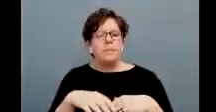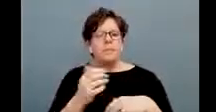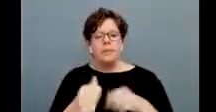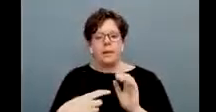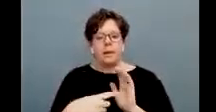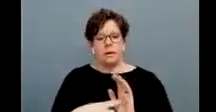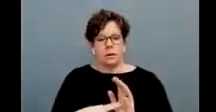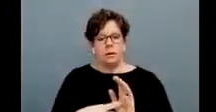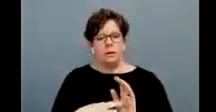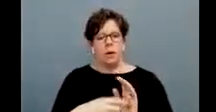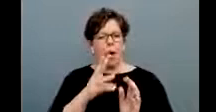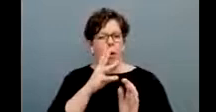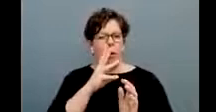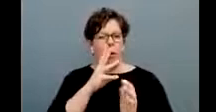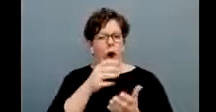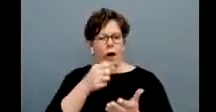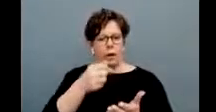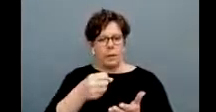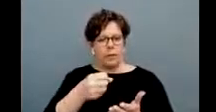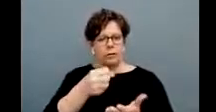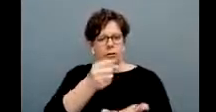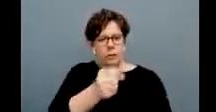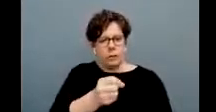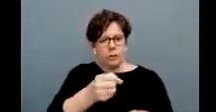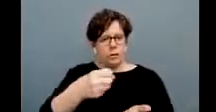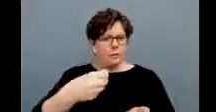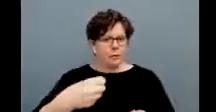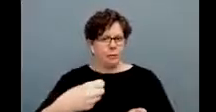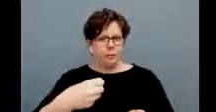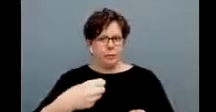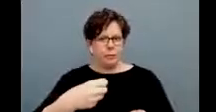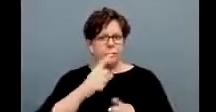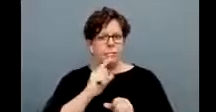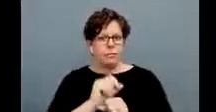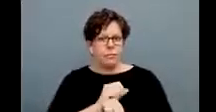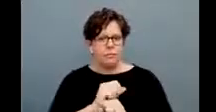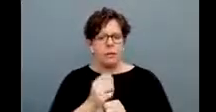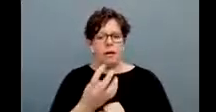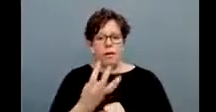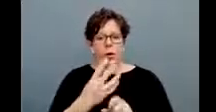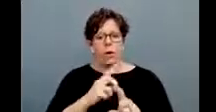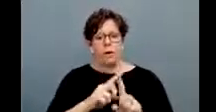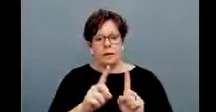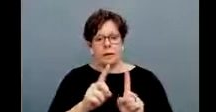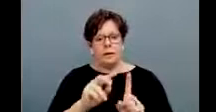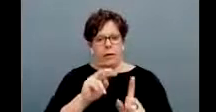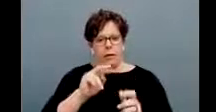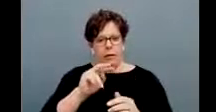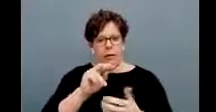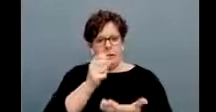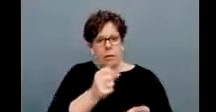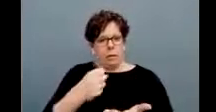shows this water pitcher from a different perspective. He actually did 4 different views of this same water